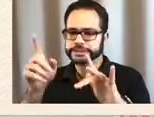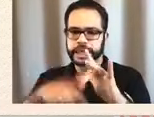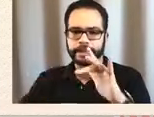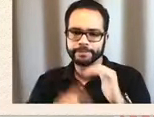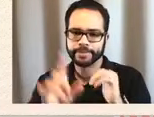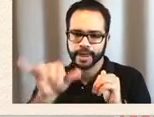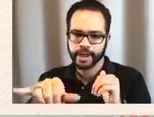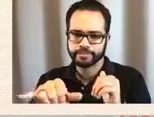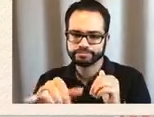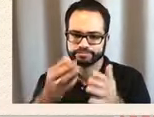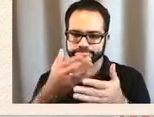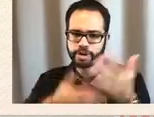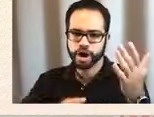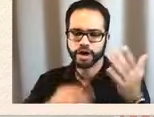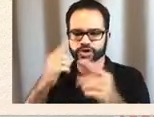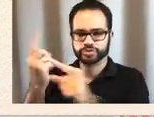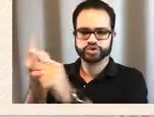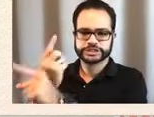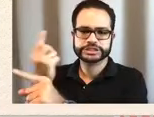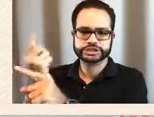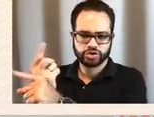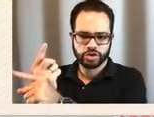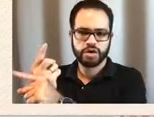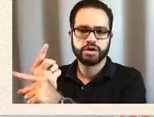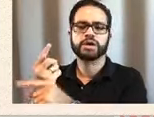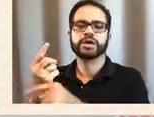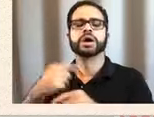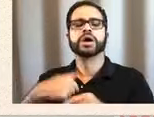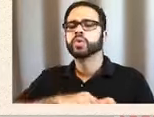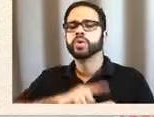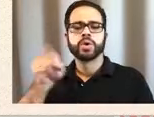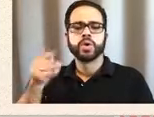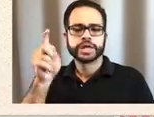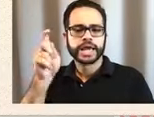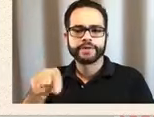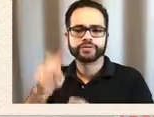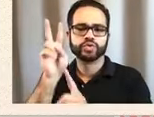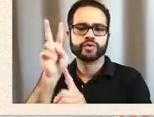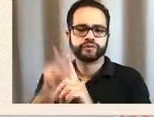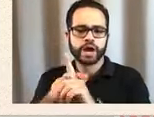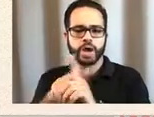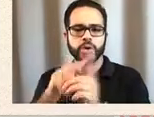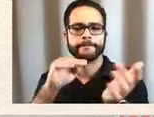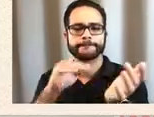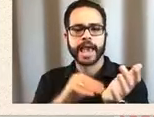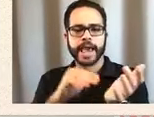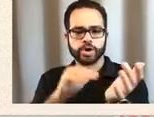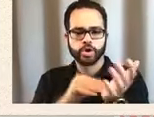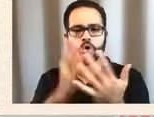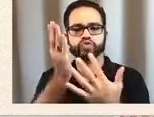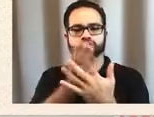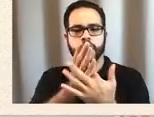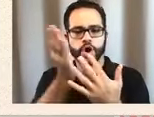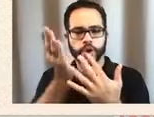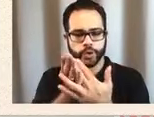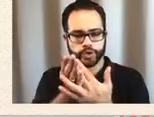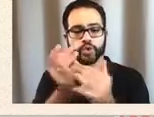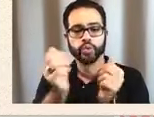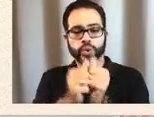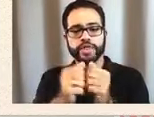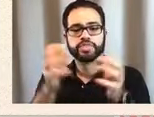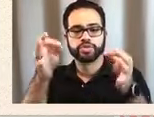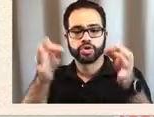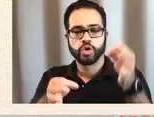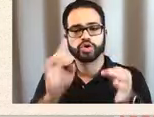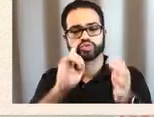traditional guardianship. We simply have to file a medical record with the court showing that the person was in